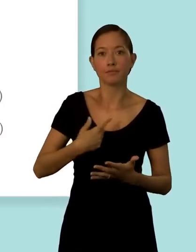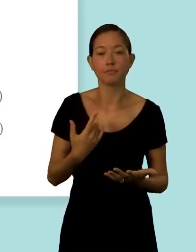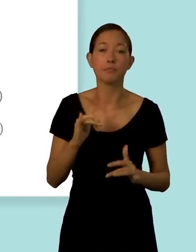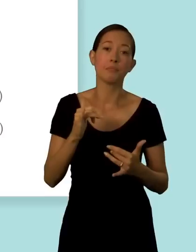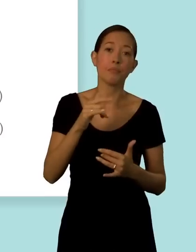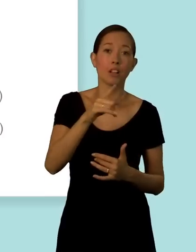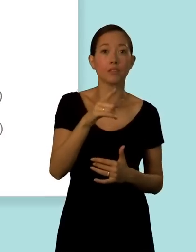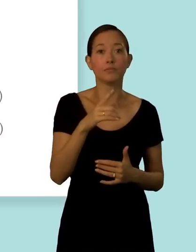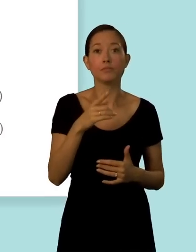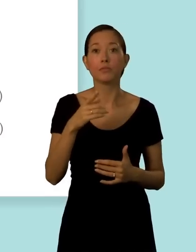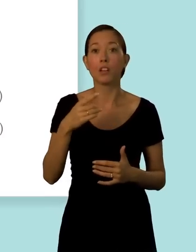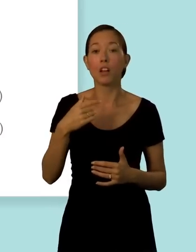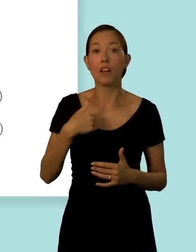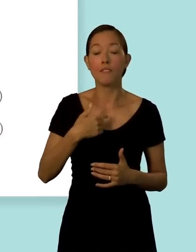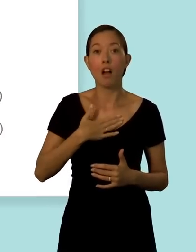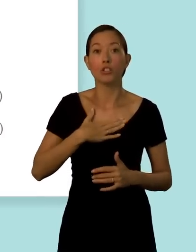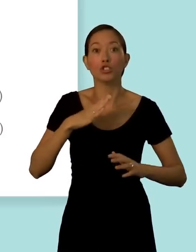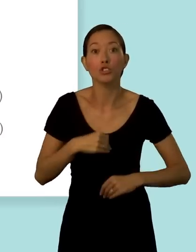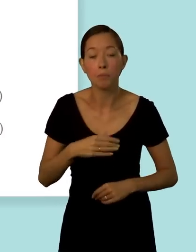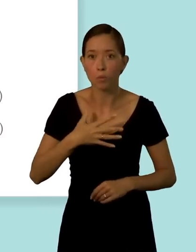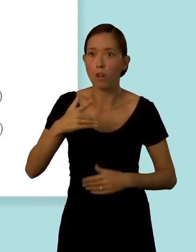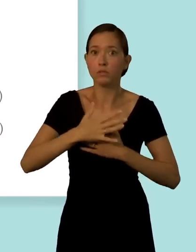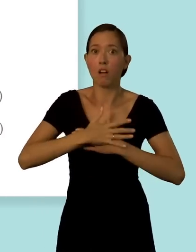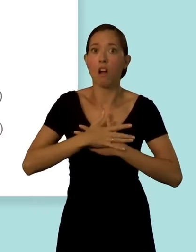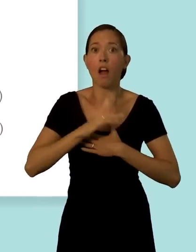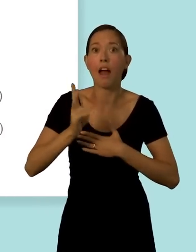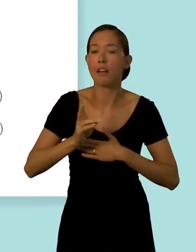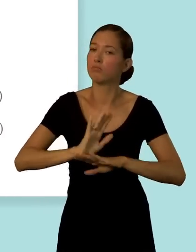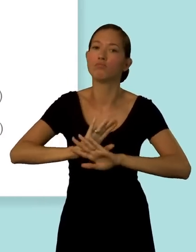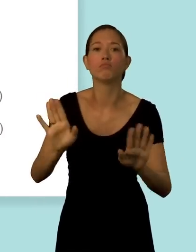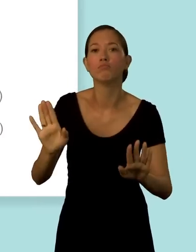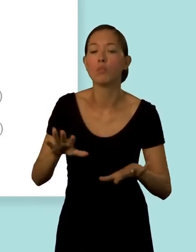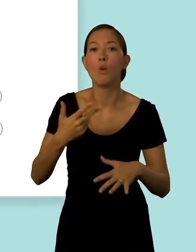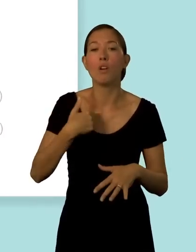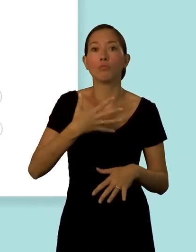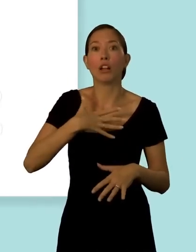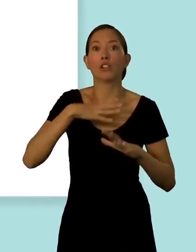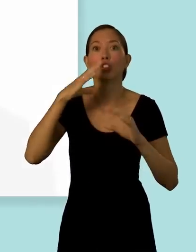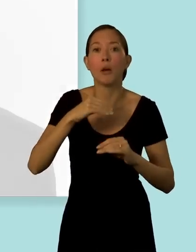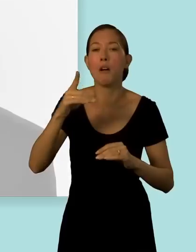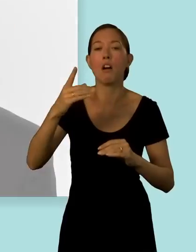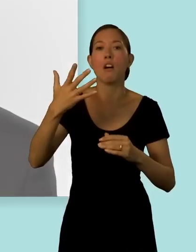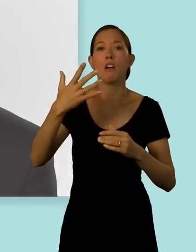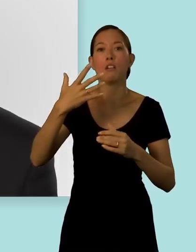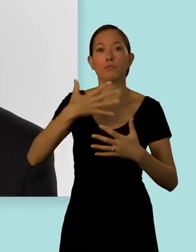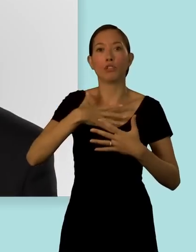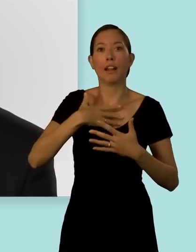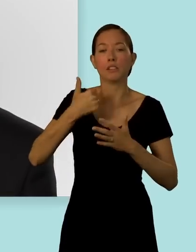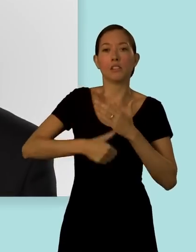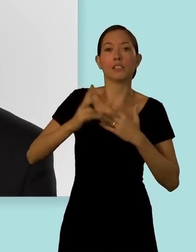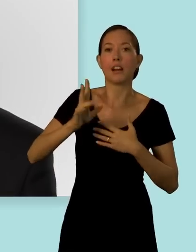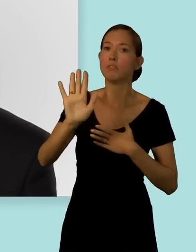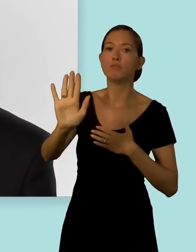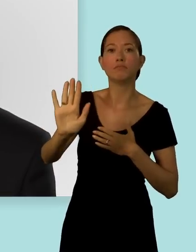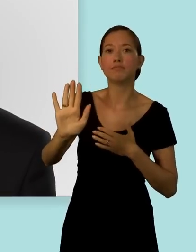yourself. You may, for example, choose not to have your heart or breathing restarted if they stop. Discussions about care at the